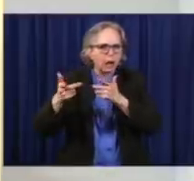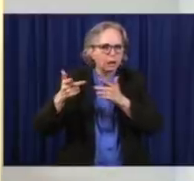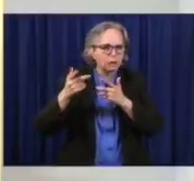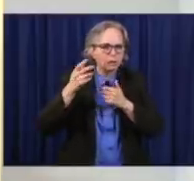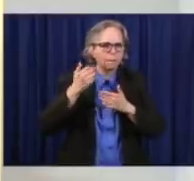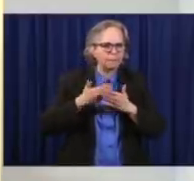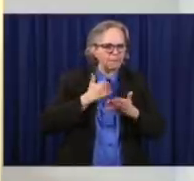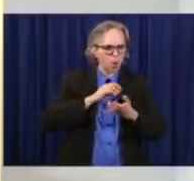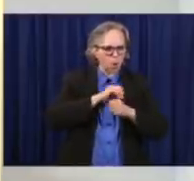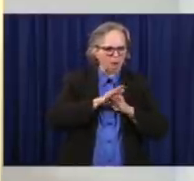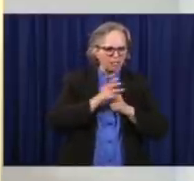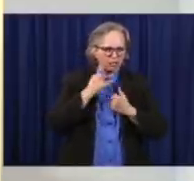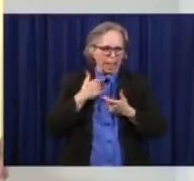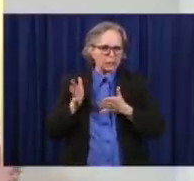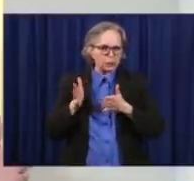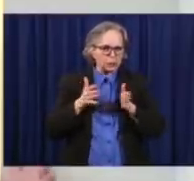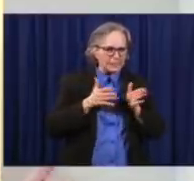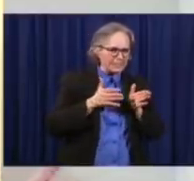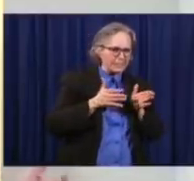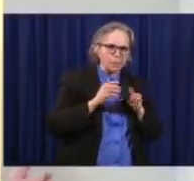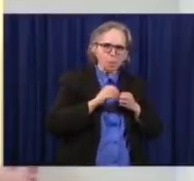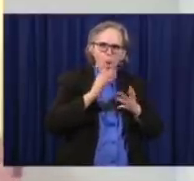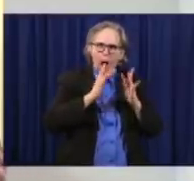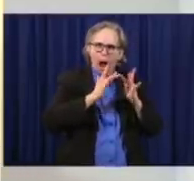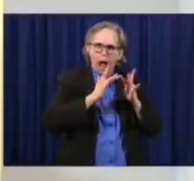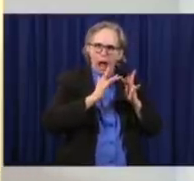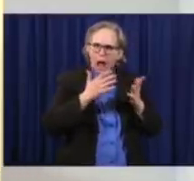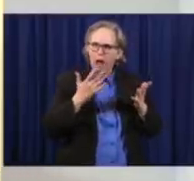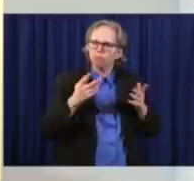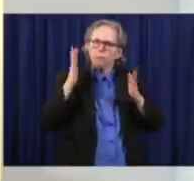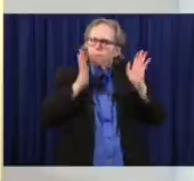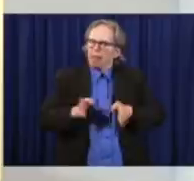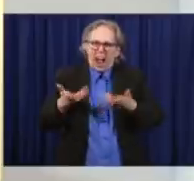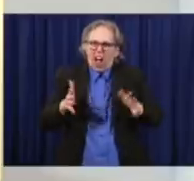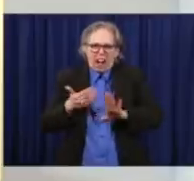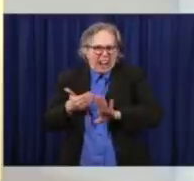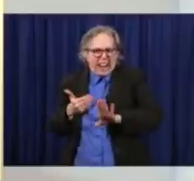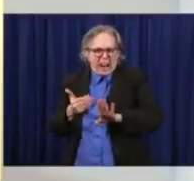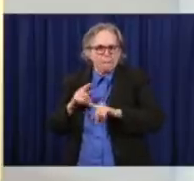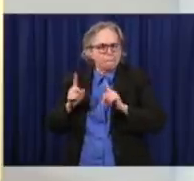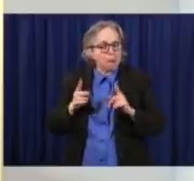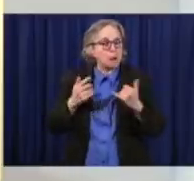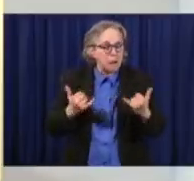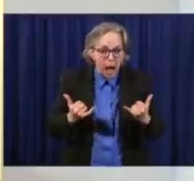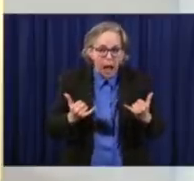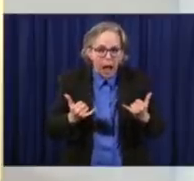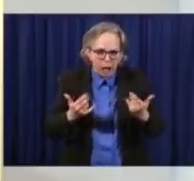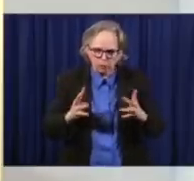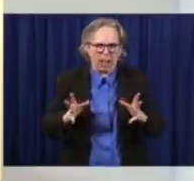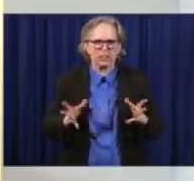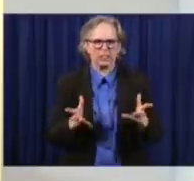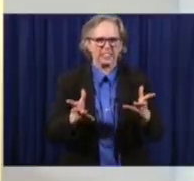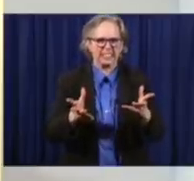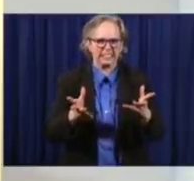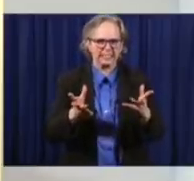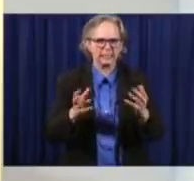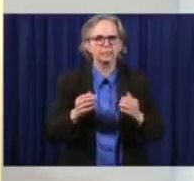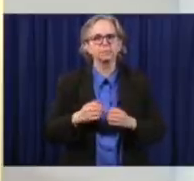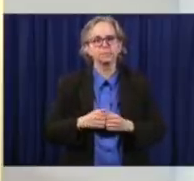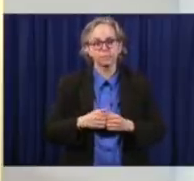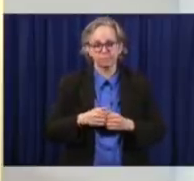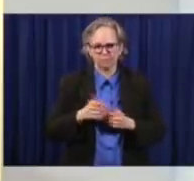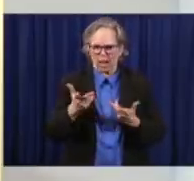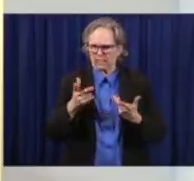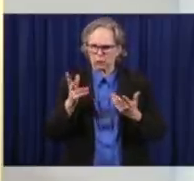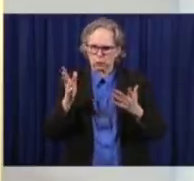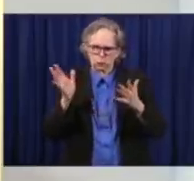prior to heading into this pandemic. So we are going to drive